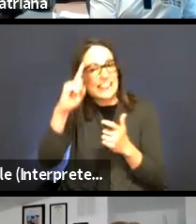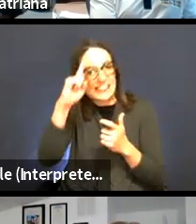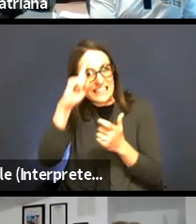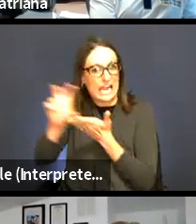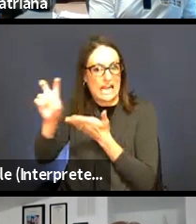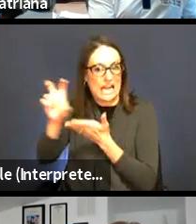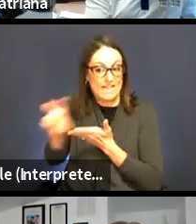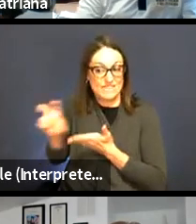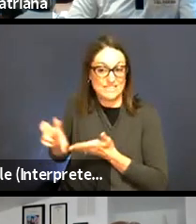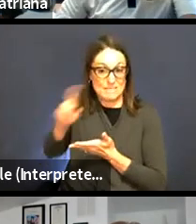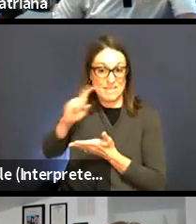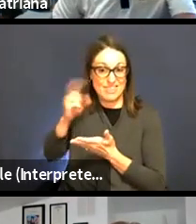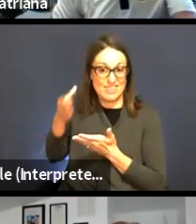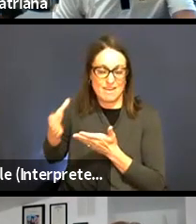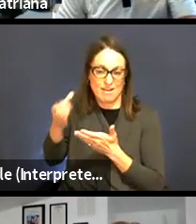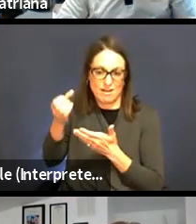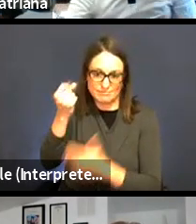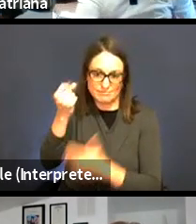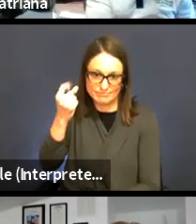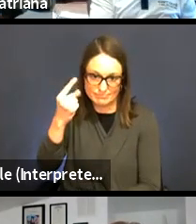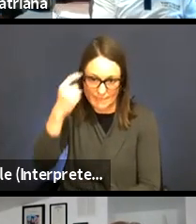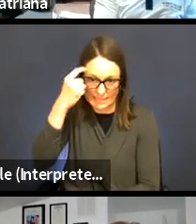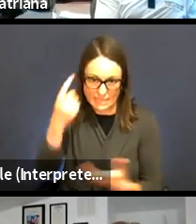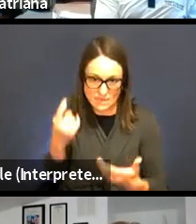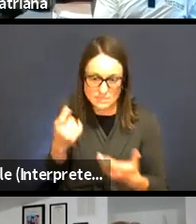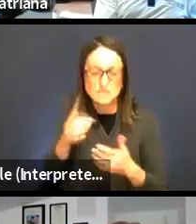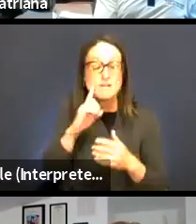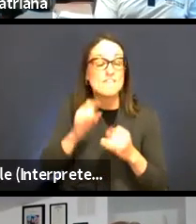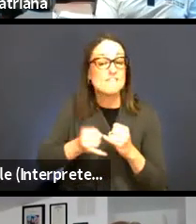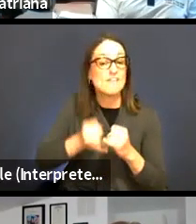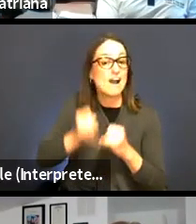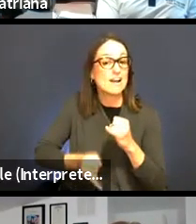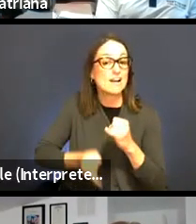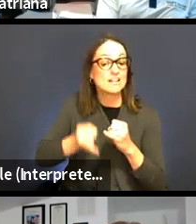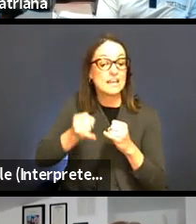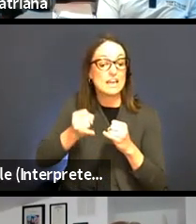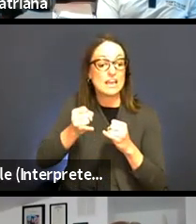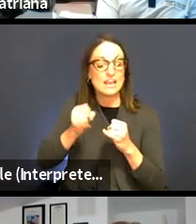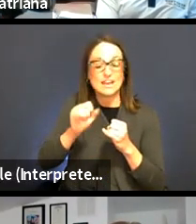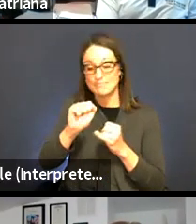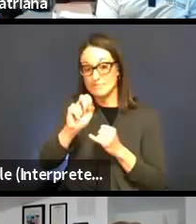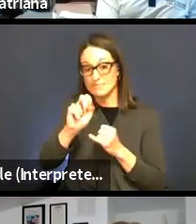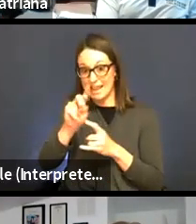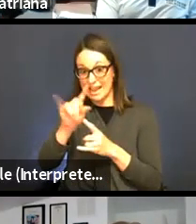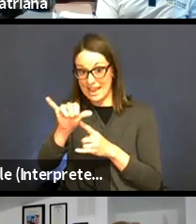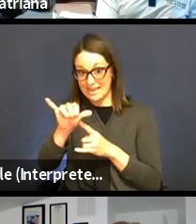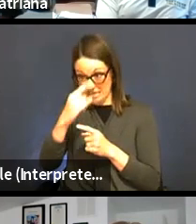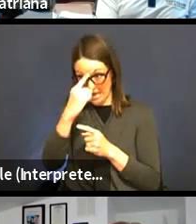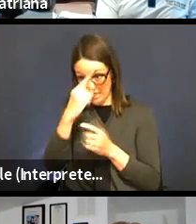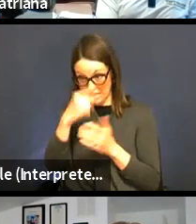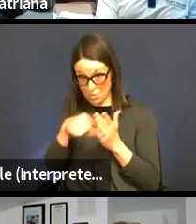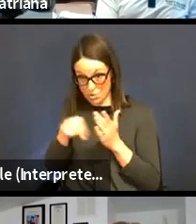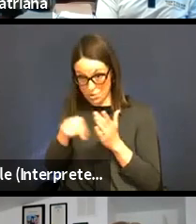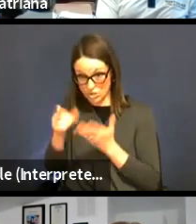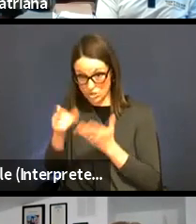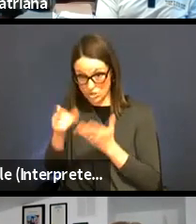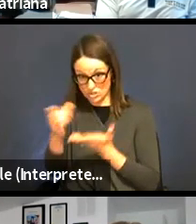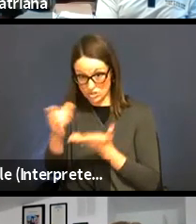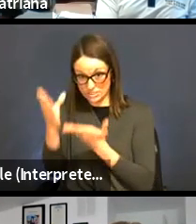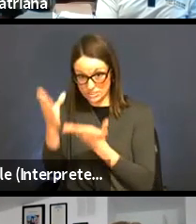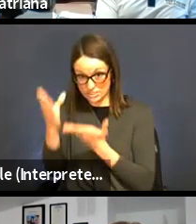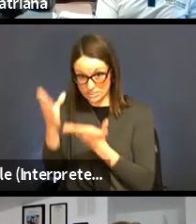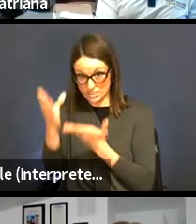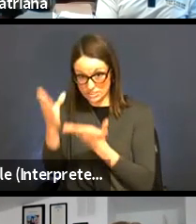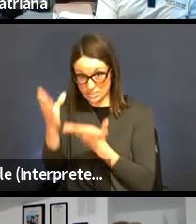lot of sense. And then finally, Andy, I think what you're suggesting on the student side